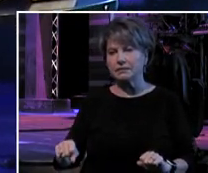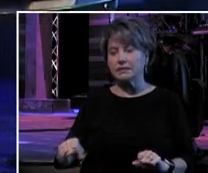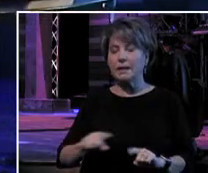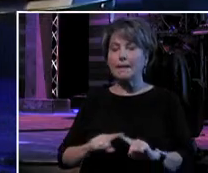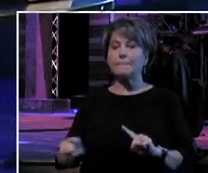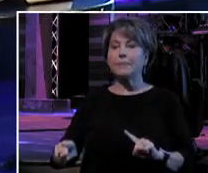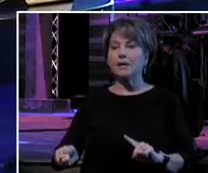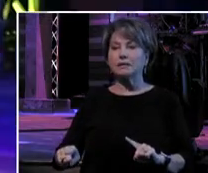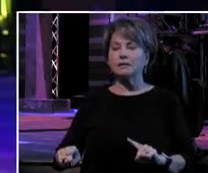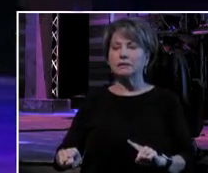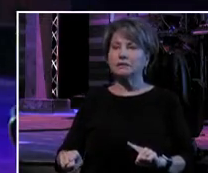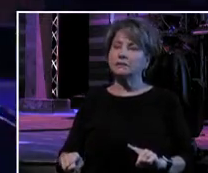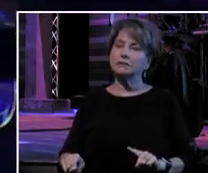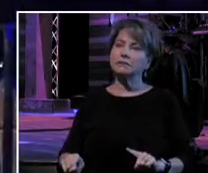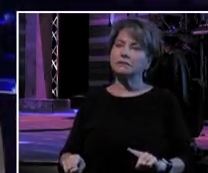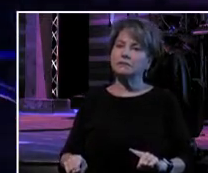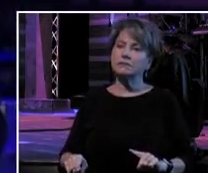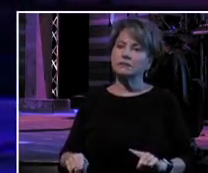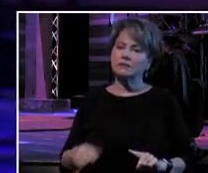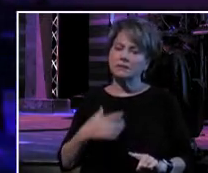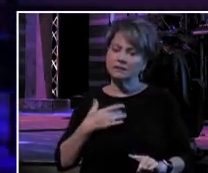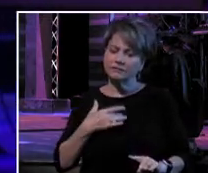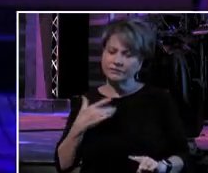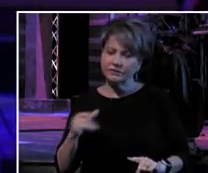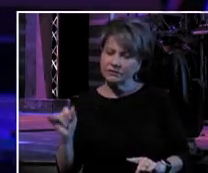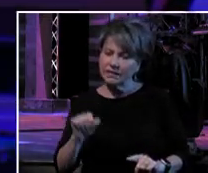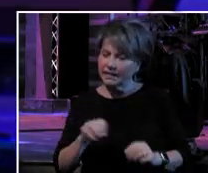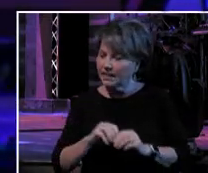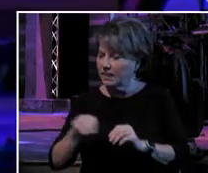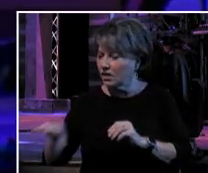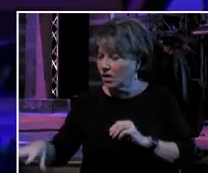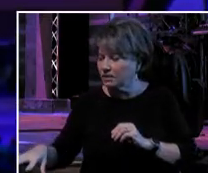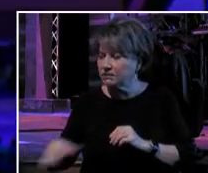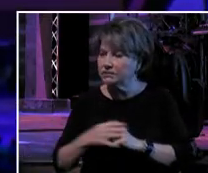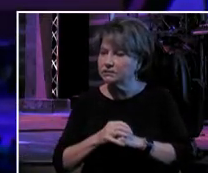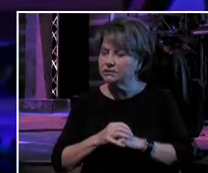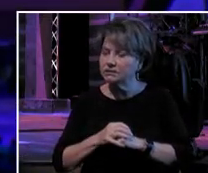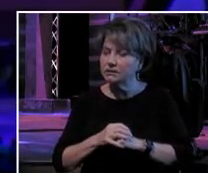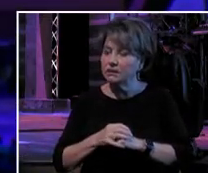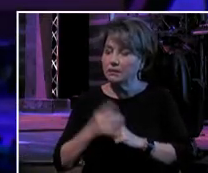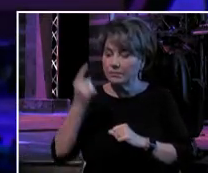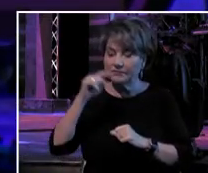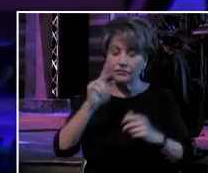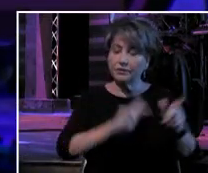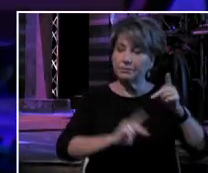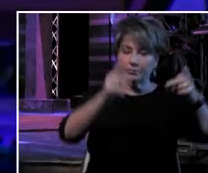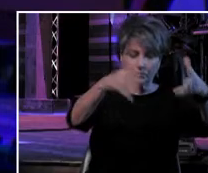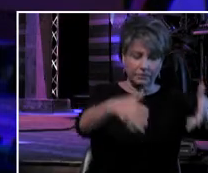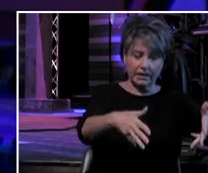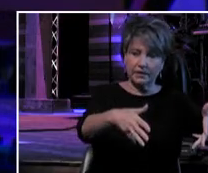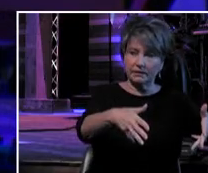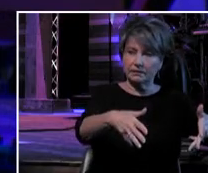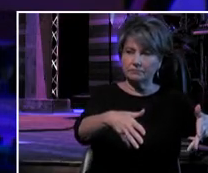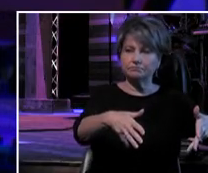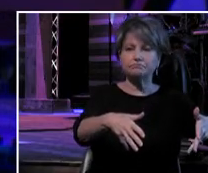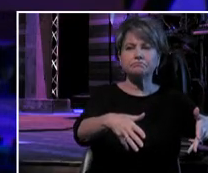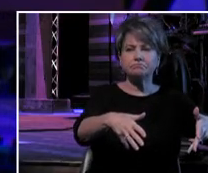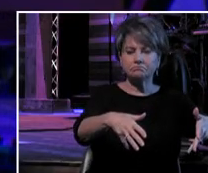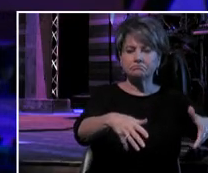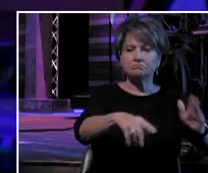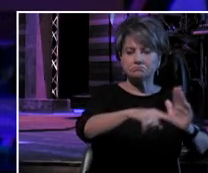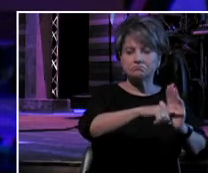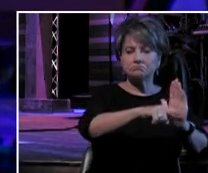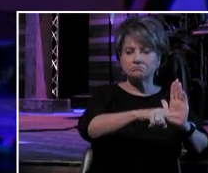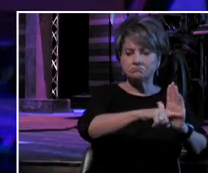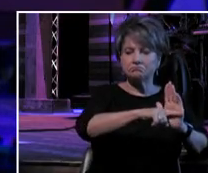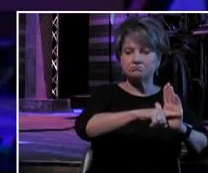It will always feel like loss. And for us who remain, it will be a loss. And the